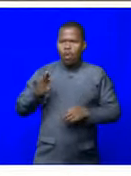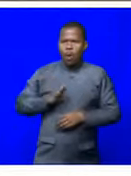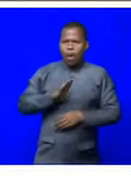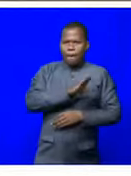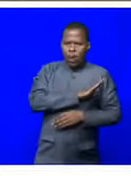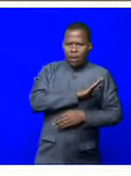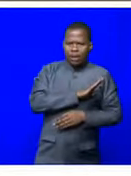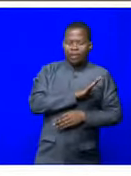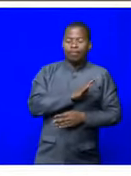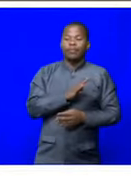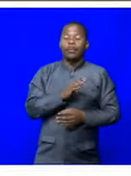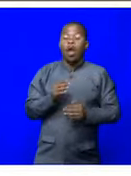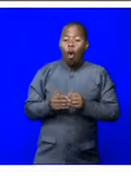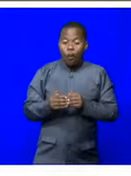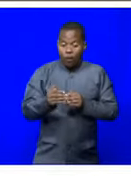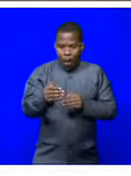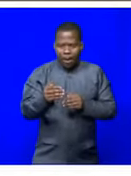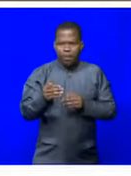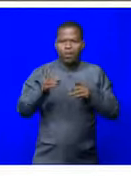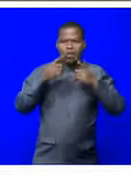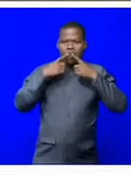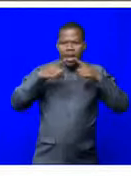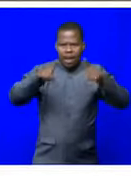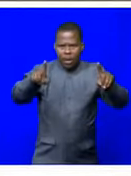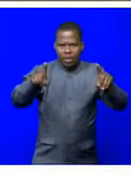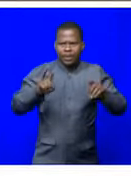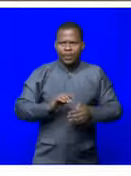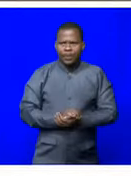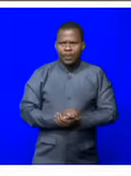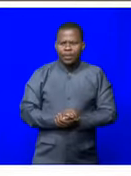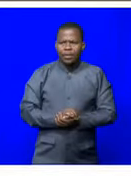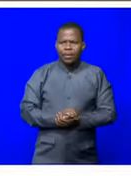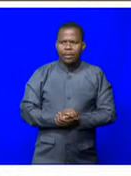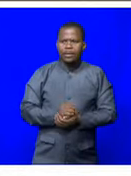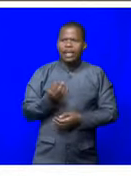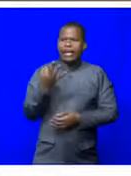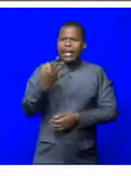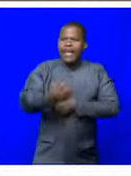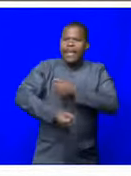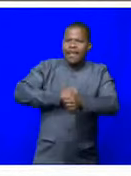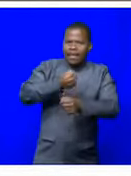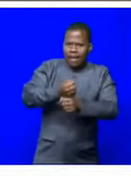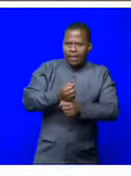kusuka nyalo kuya embili iminyaka lemithathu